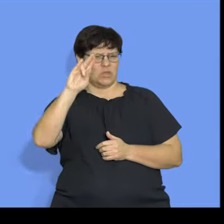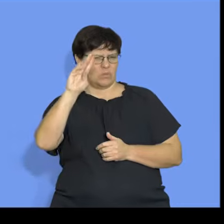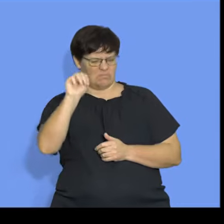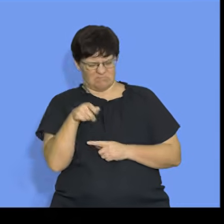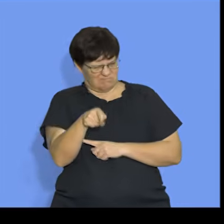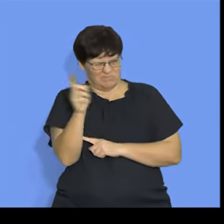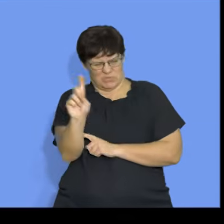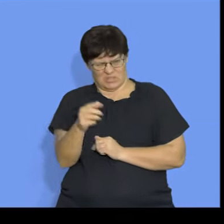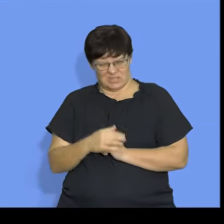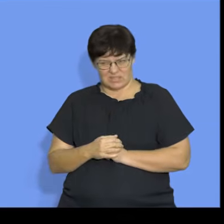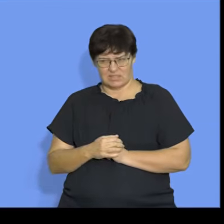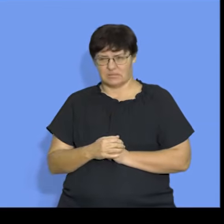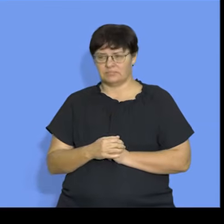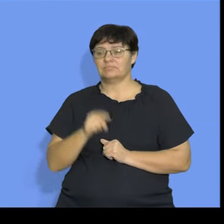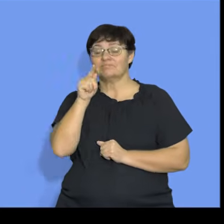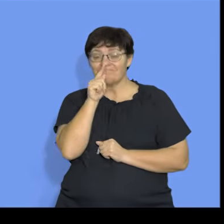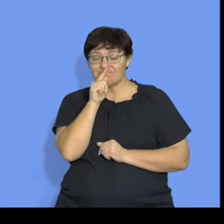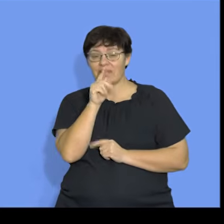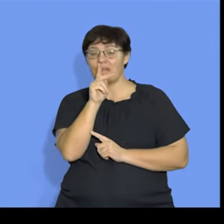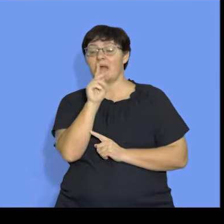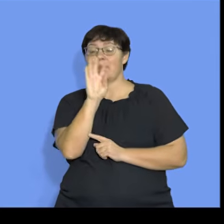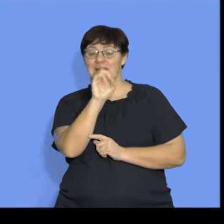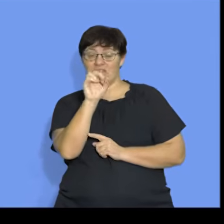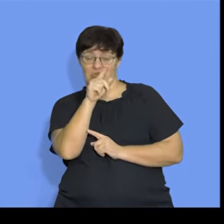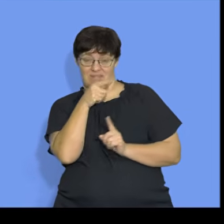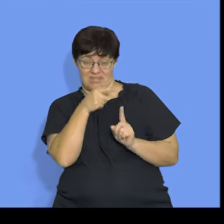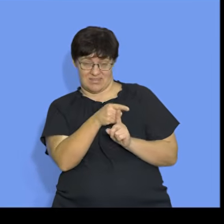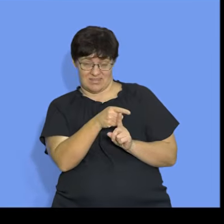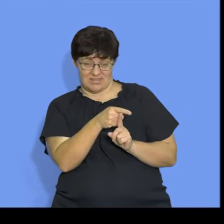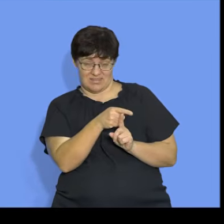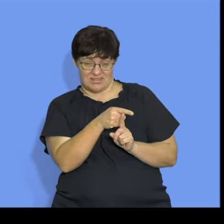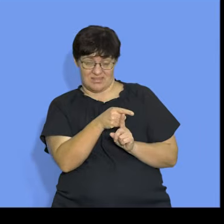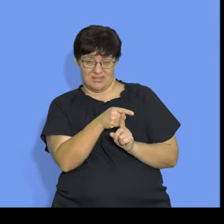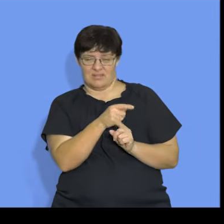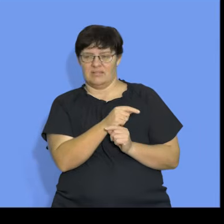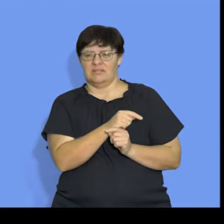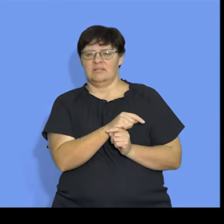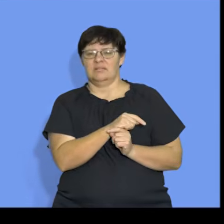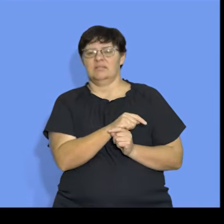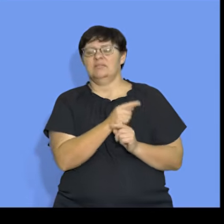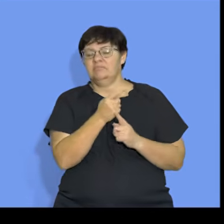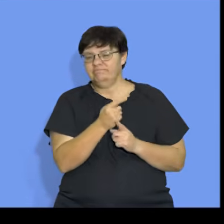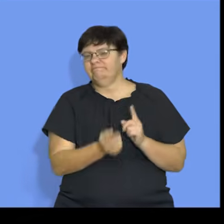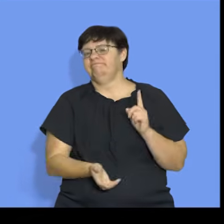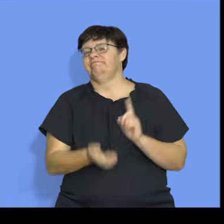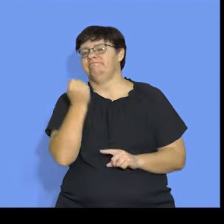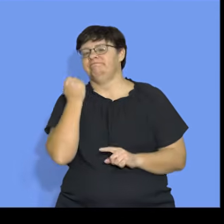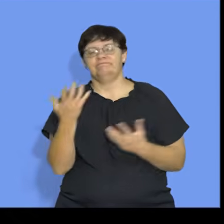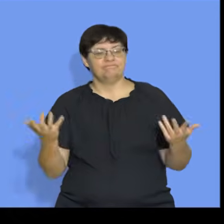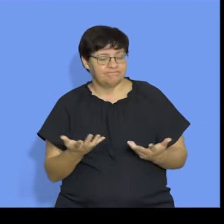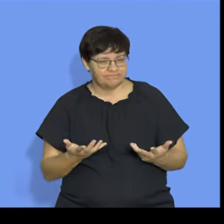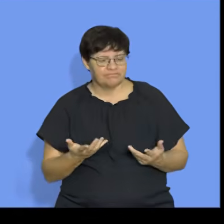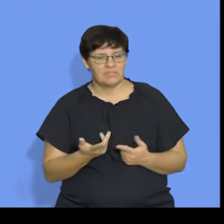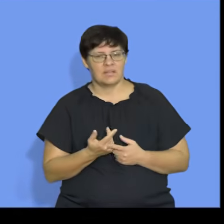it is this is the bacteria, right? This is the bacteria that we find. It's a